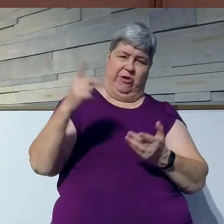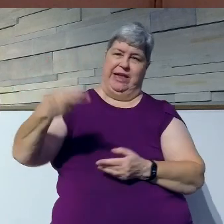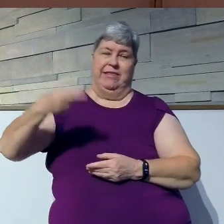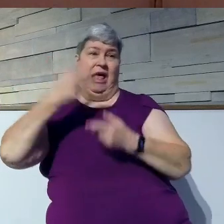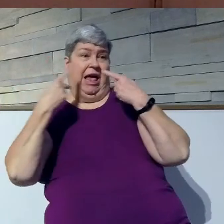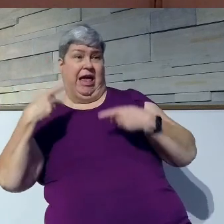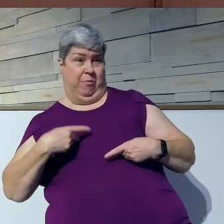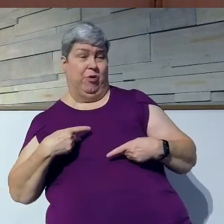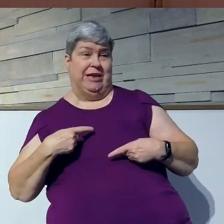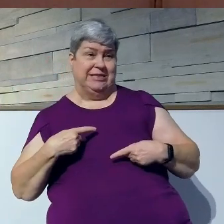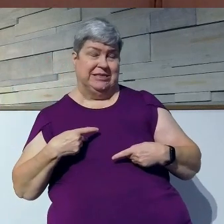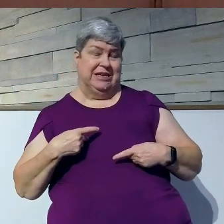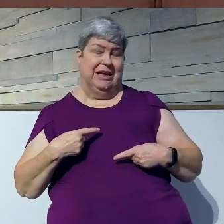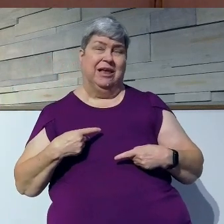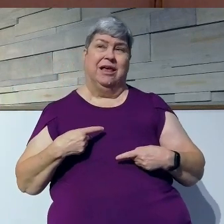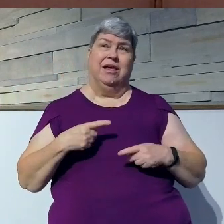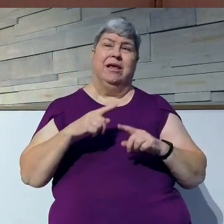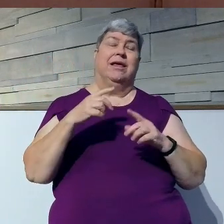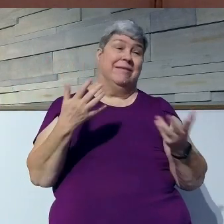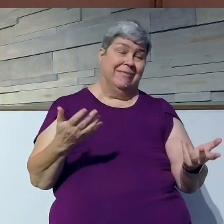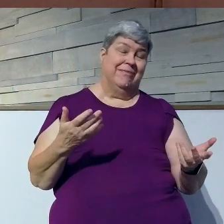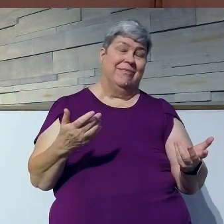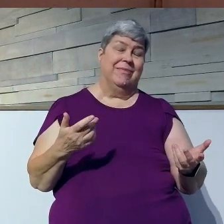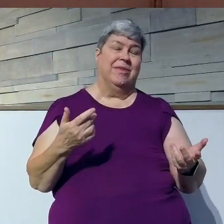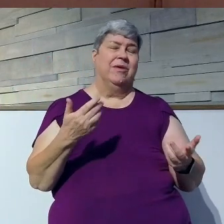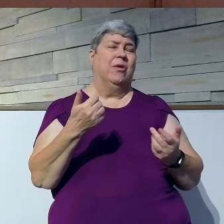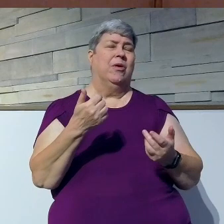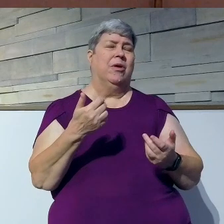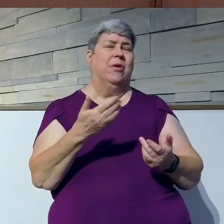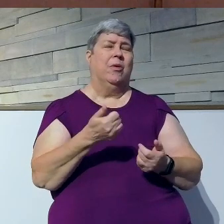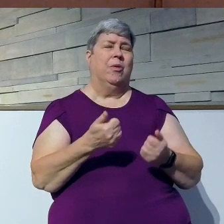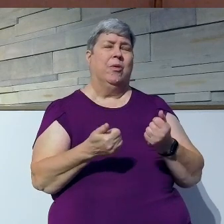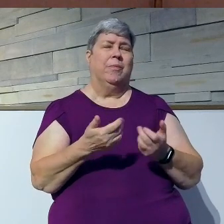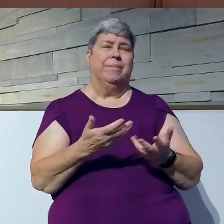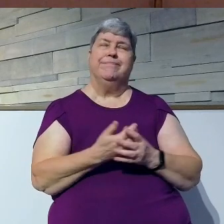the end of verse 1 that we read here this morning. Folks, what are